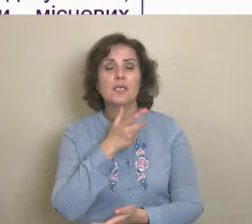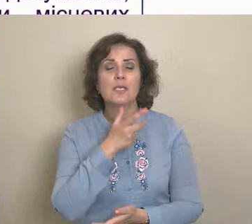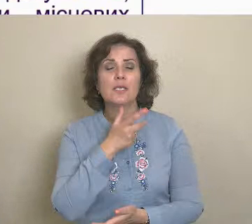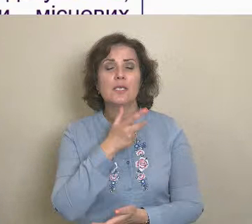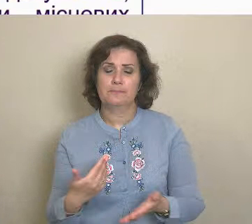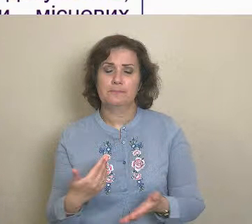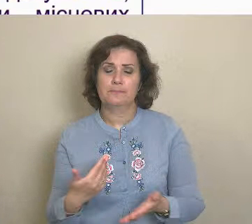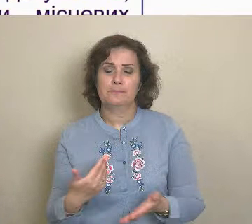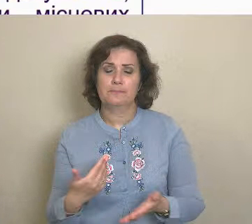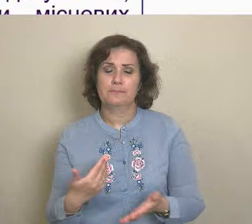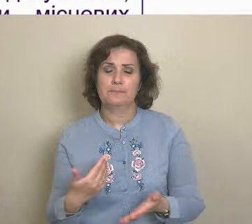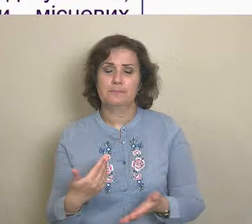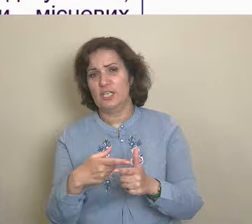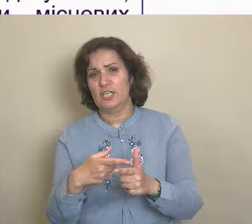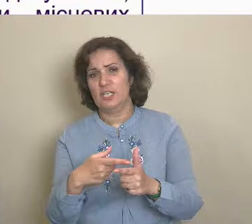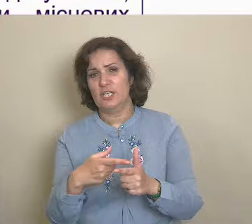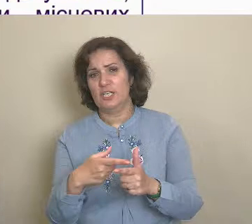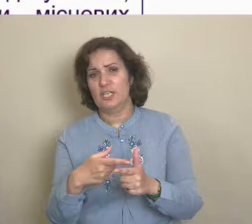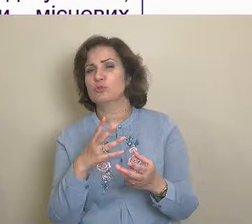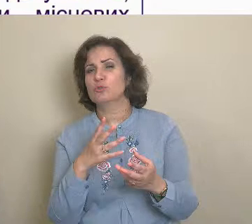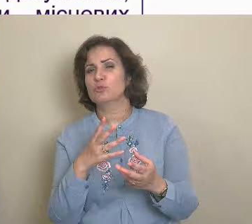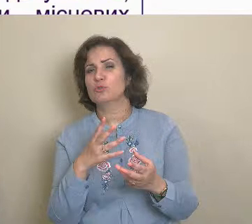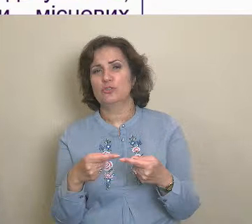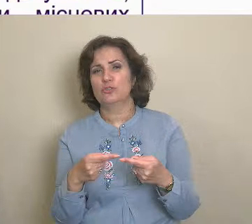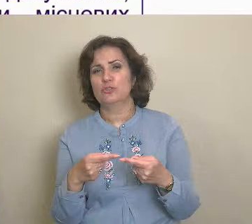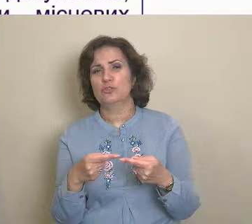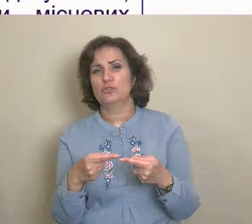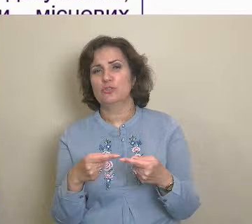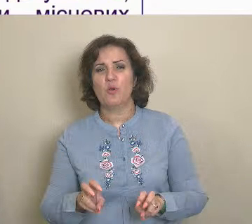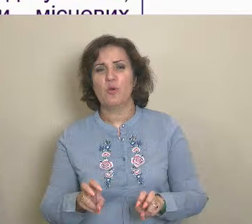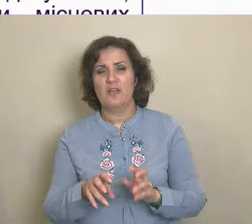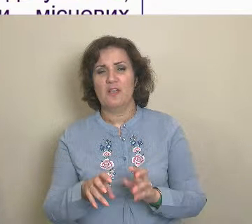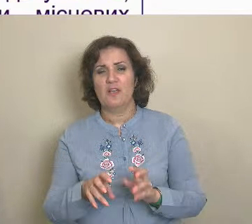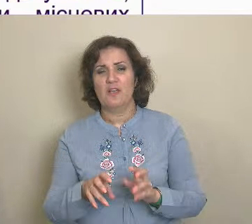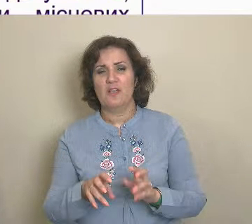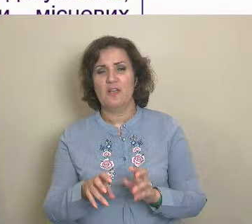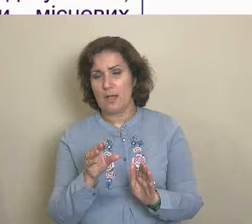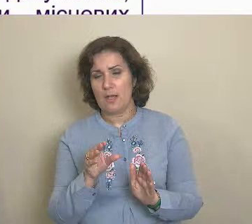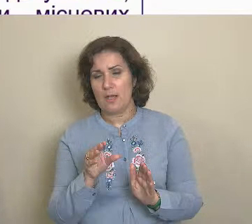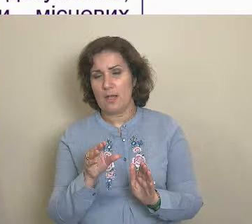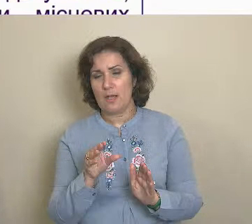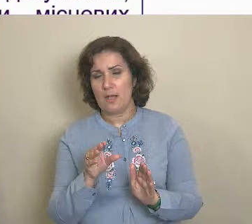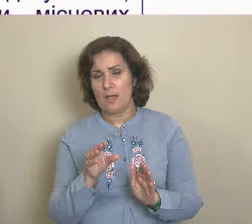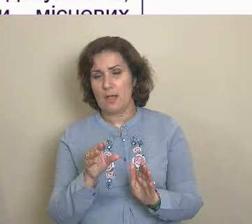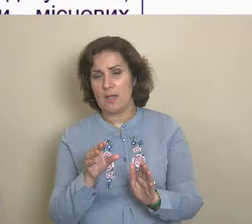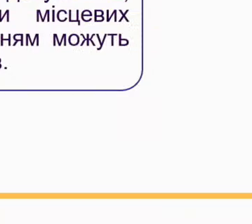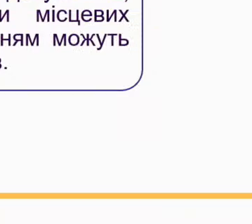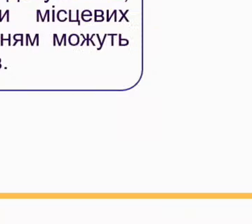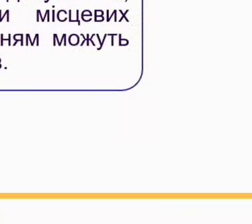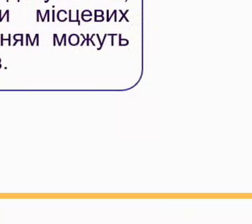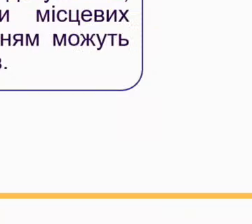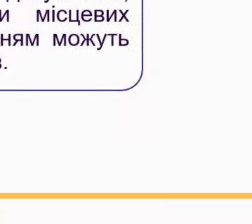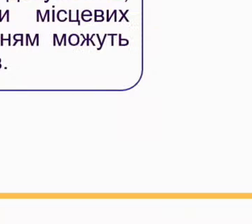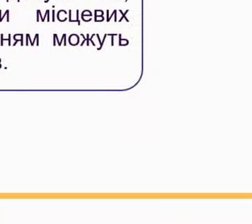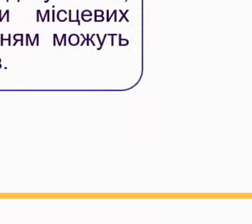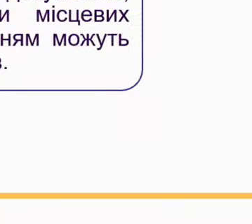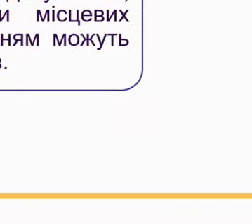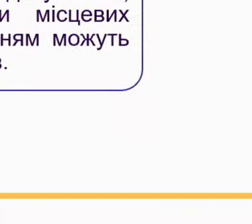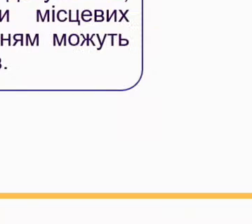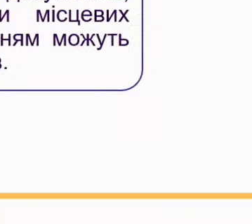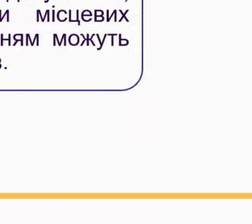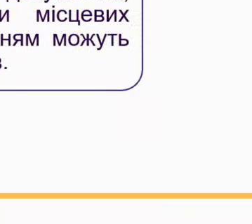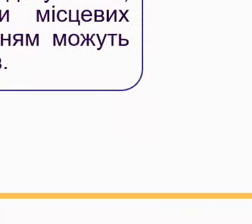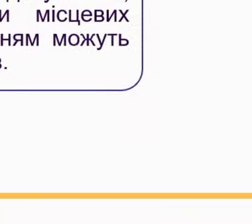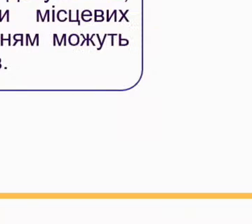station to see how much time it's going to take if you have five type of elections at the